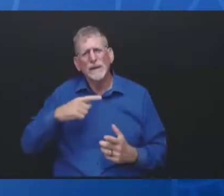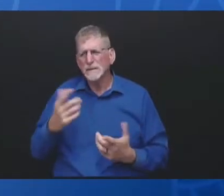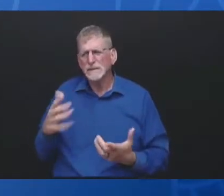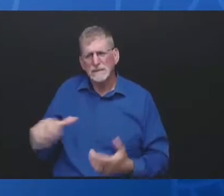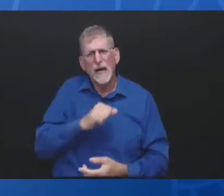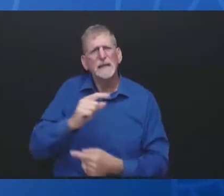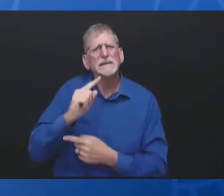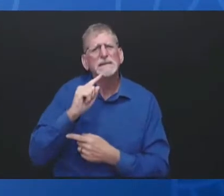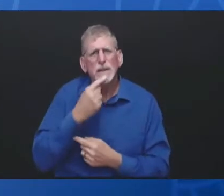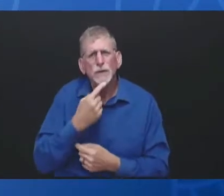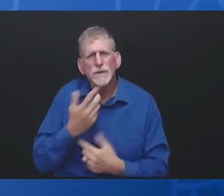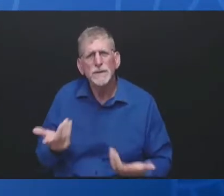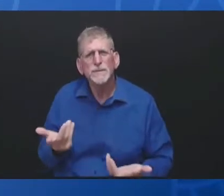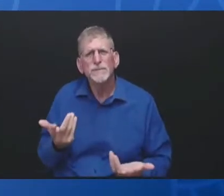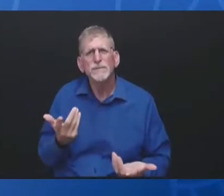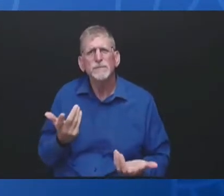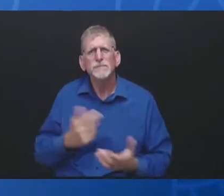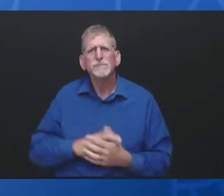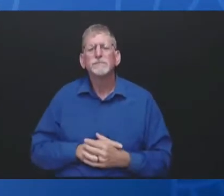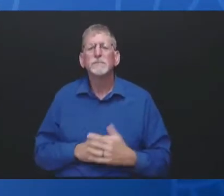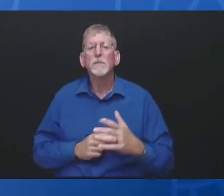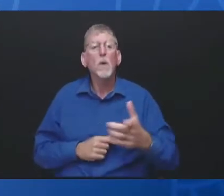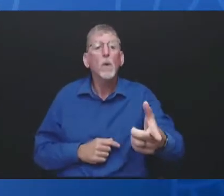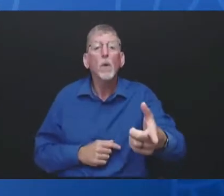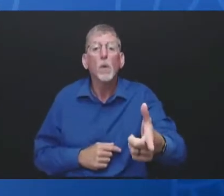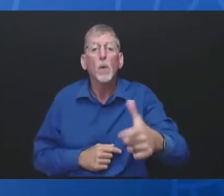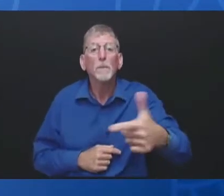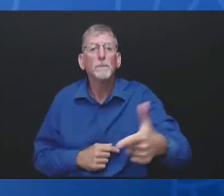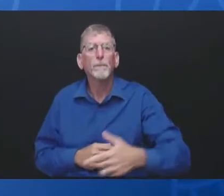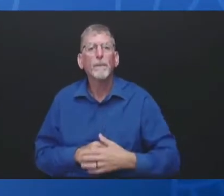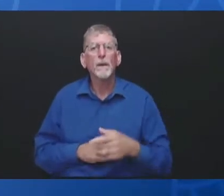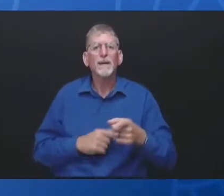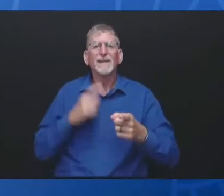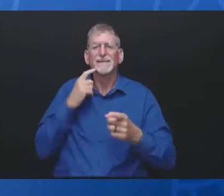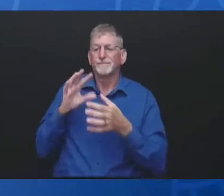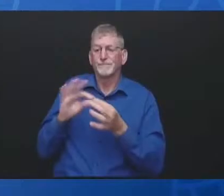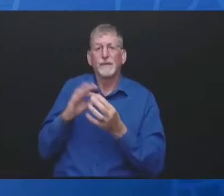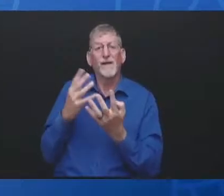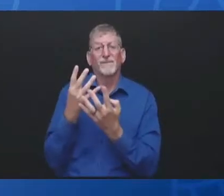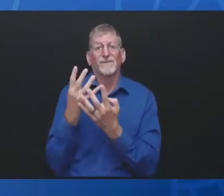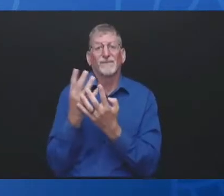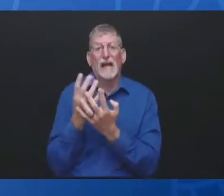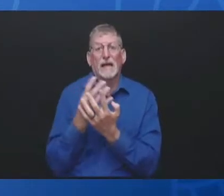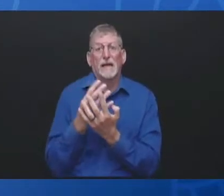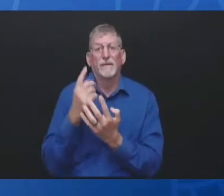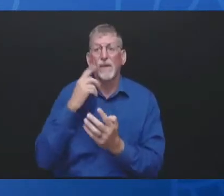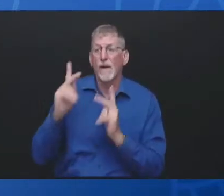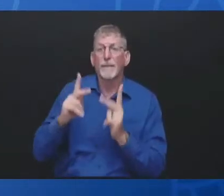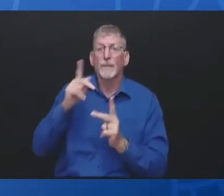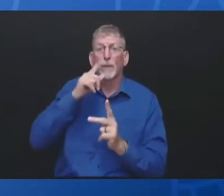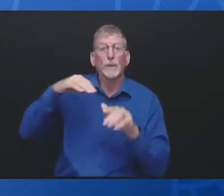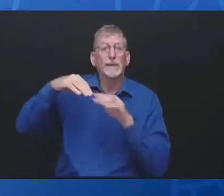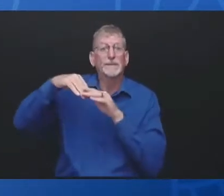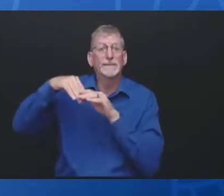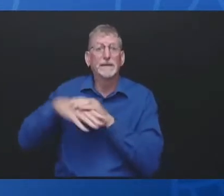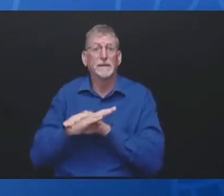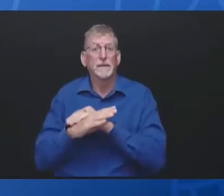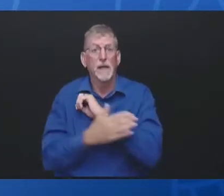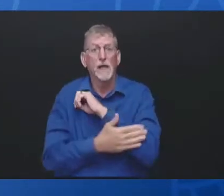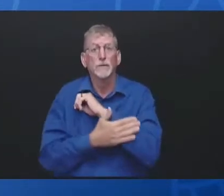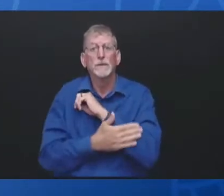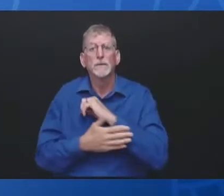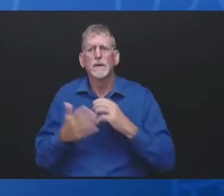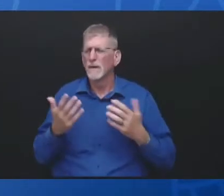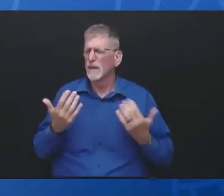certainly. And you just said it. There is a vetting process for anybody who's coming in the country, but what is different now? Is there a new